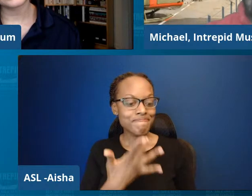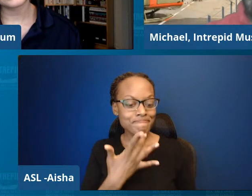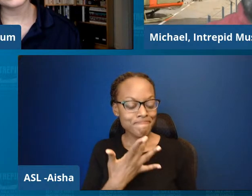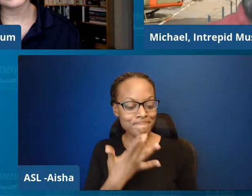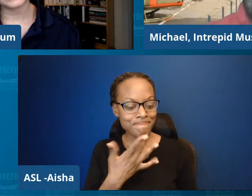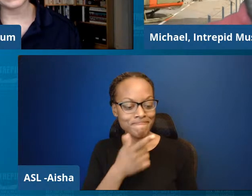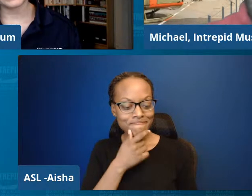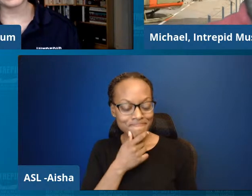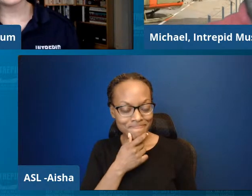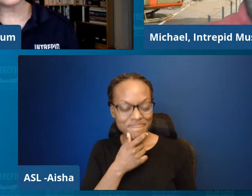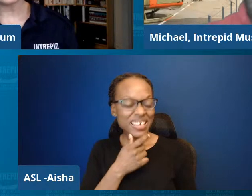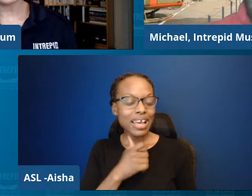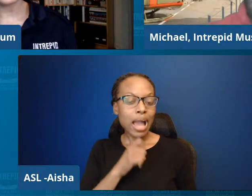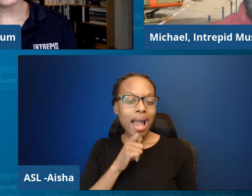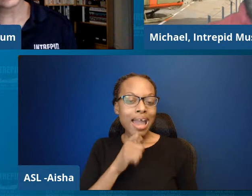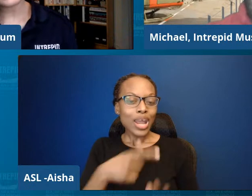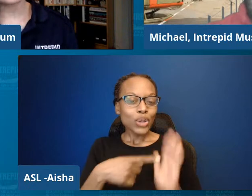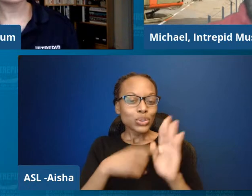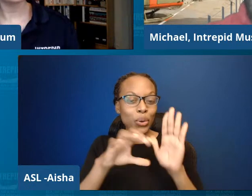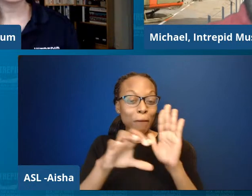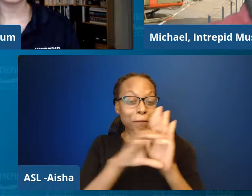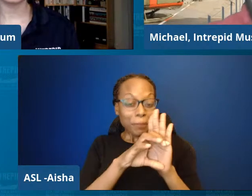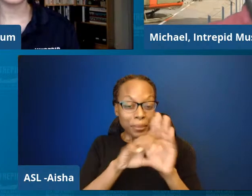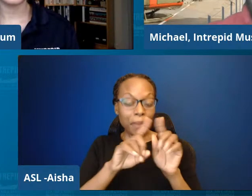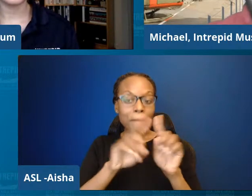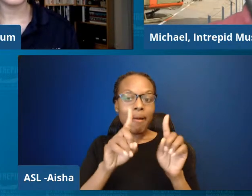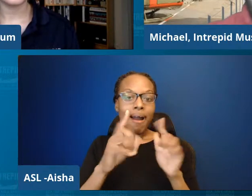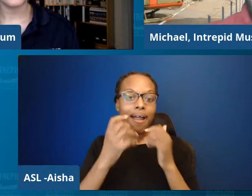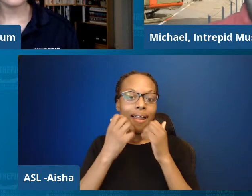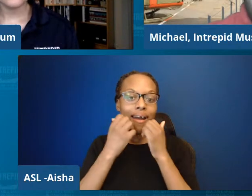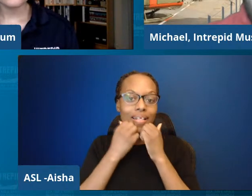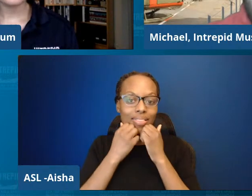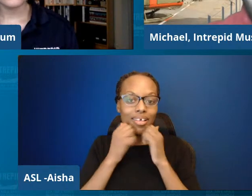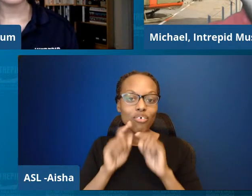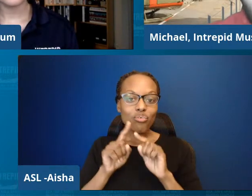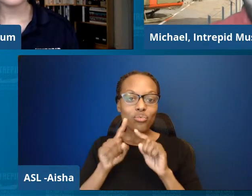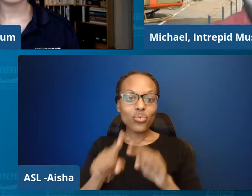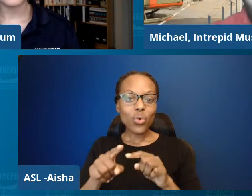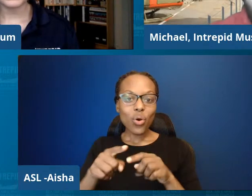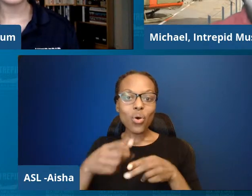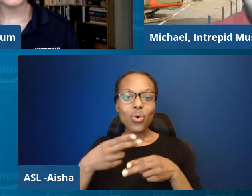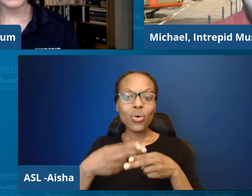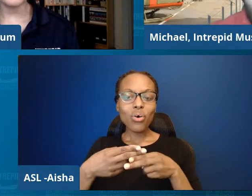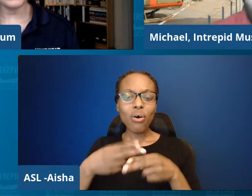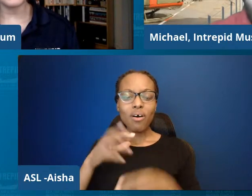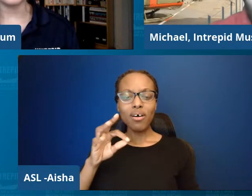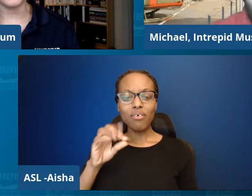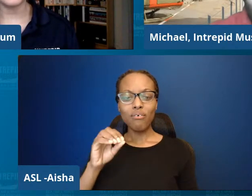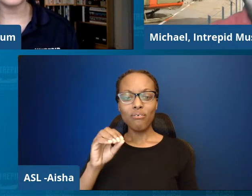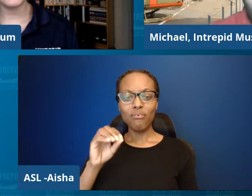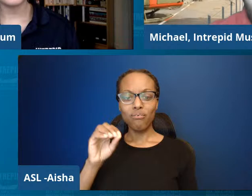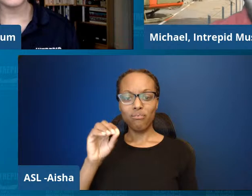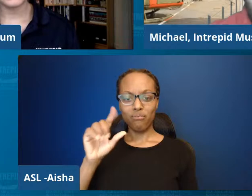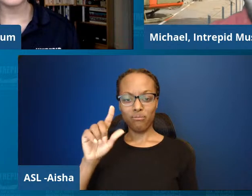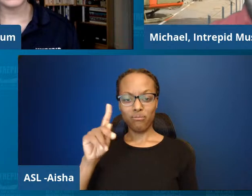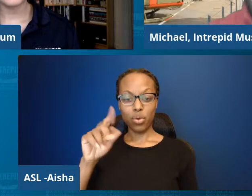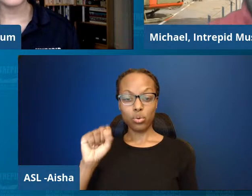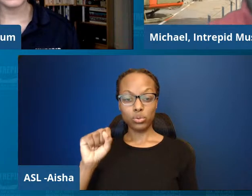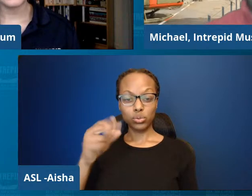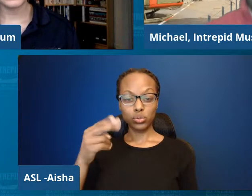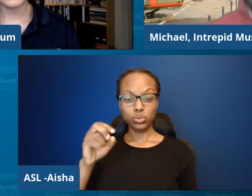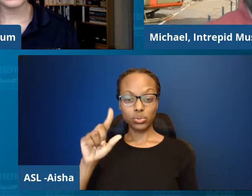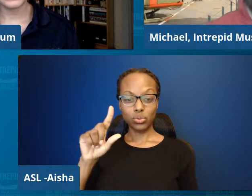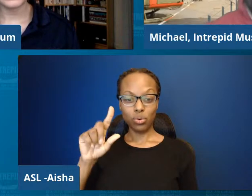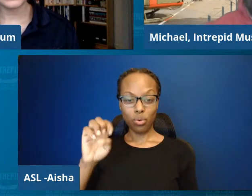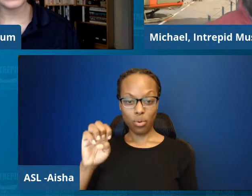we didn't get to see it today, but I love going to the forecastle, which is the anchor chain room. Yeah. I just